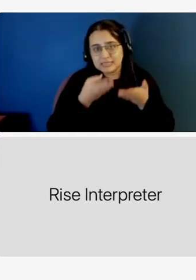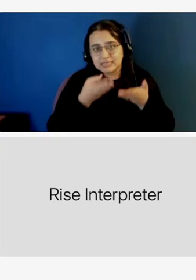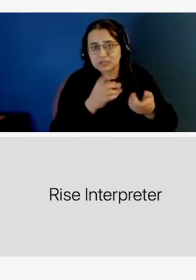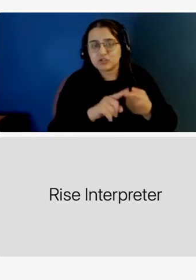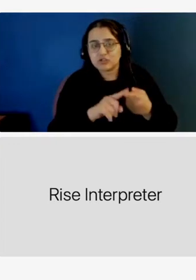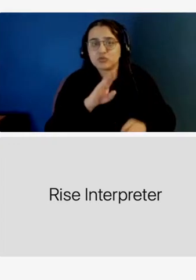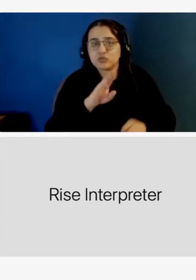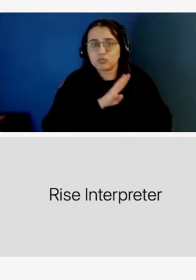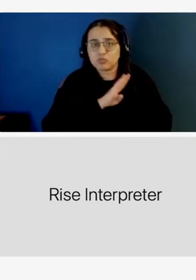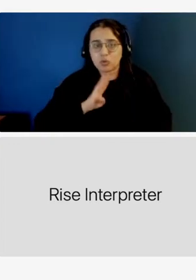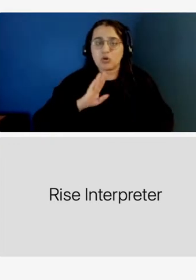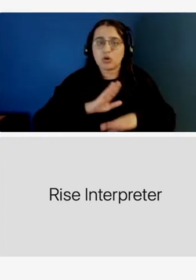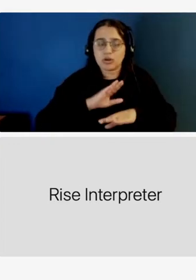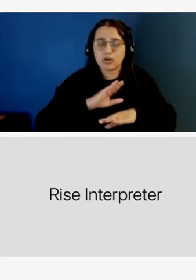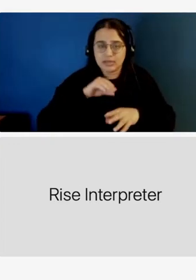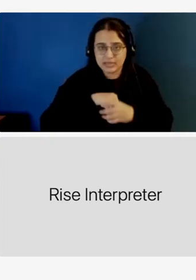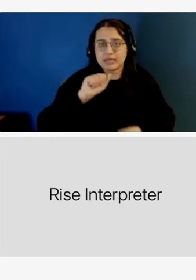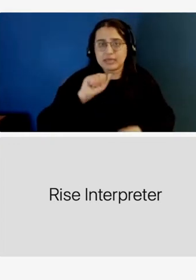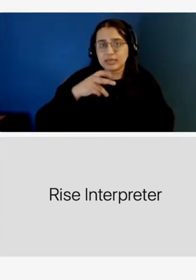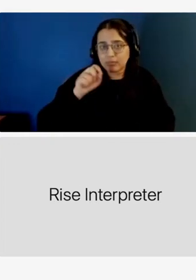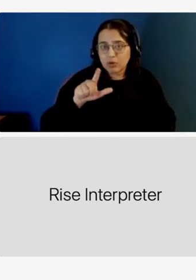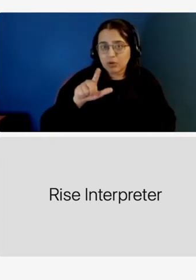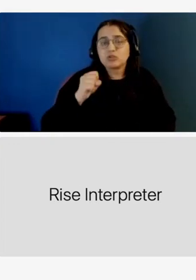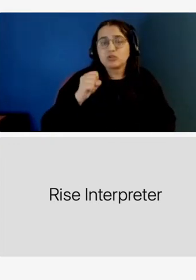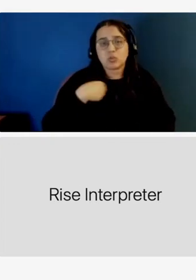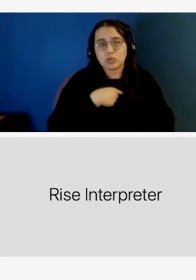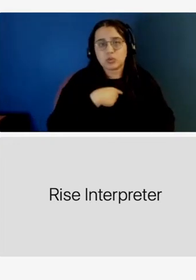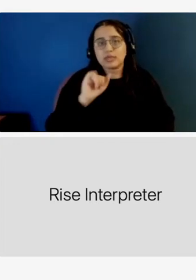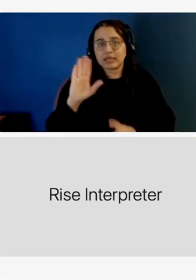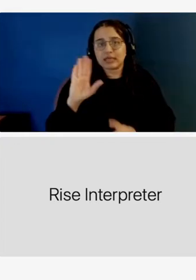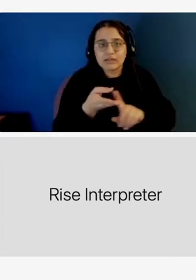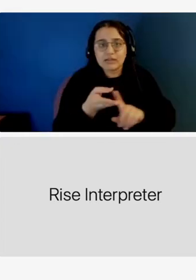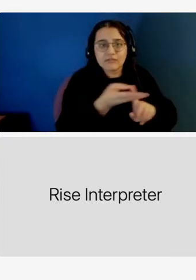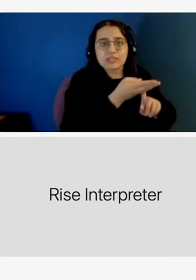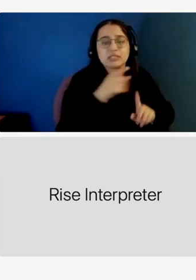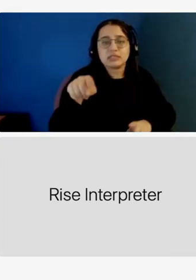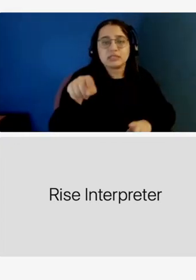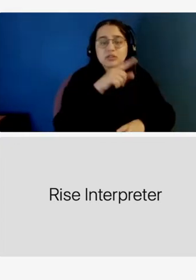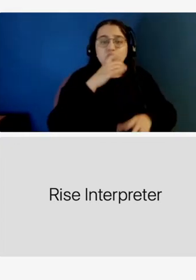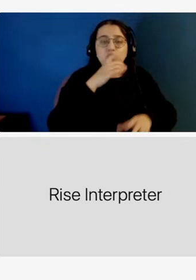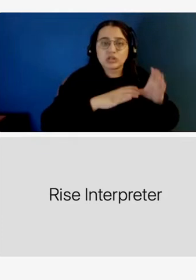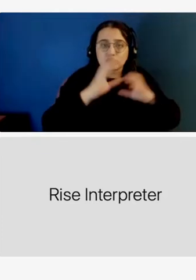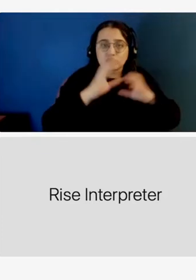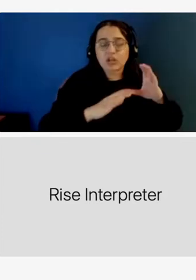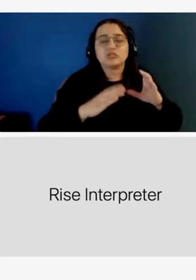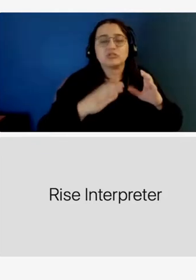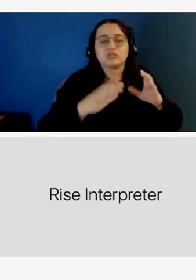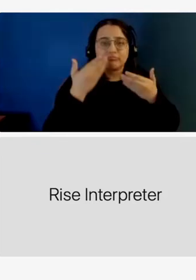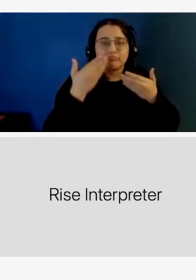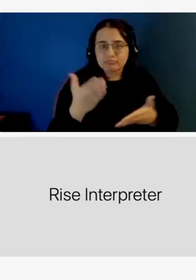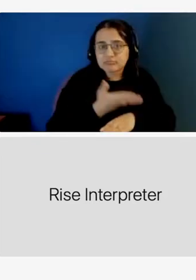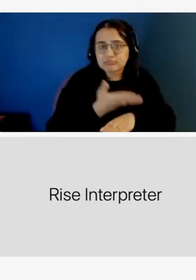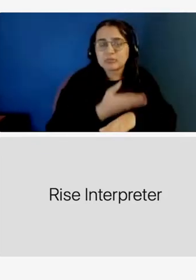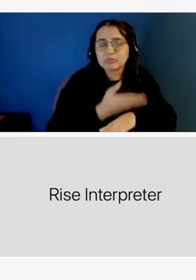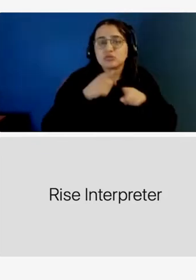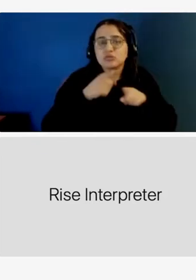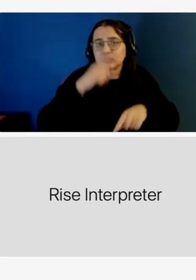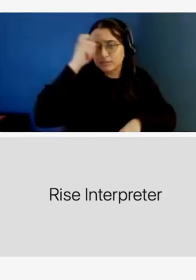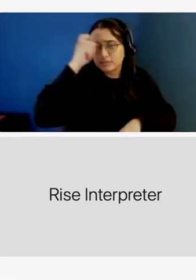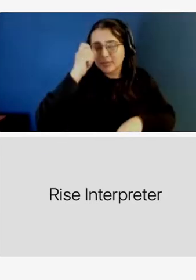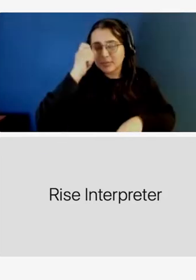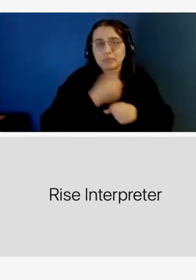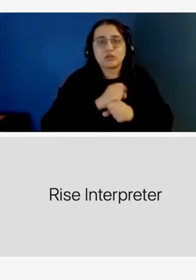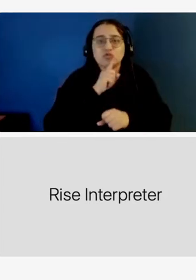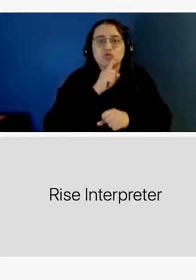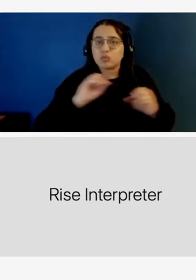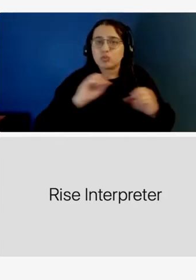we can commence majority of construction in during the summer months to minimize the interruption to the site operations. Also, the bottom